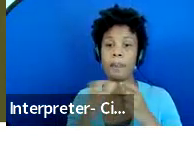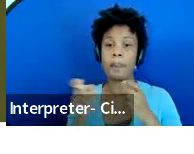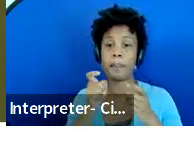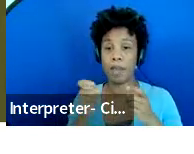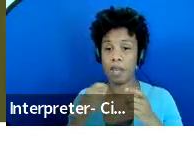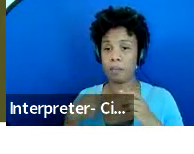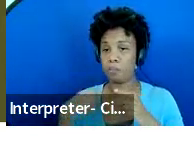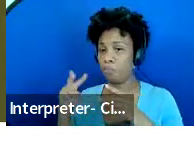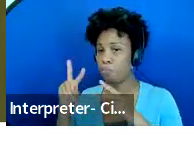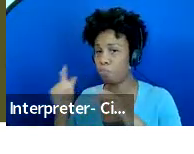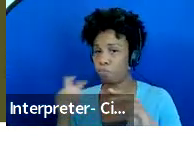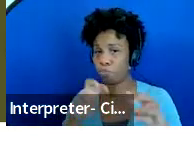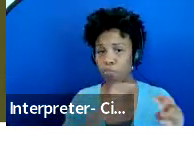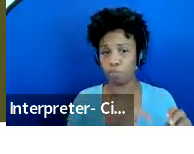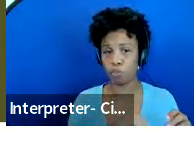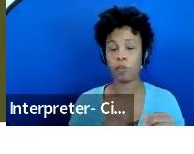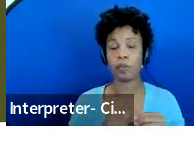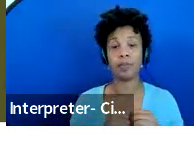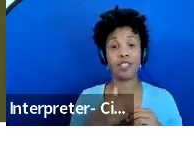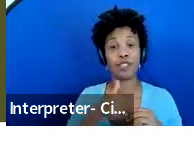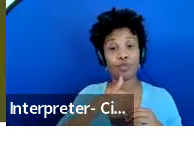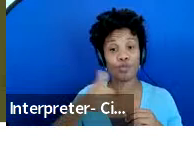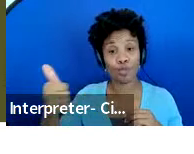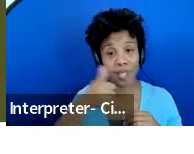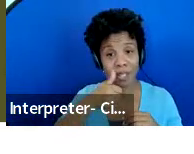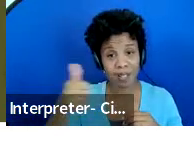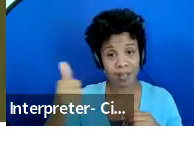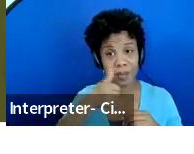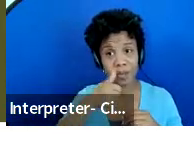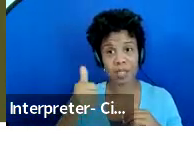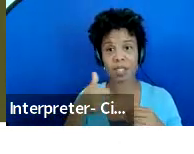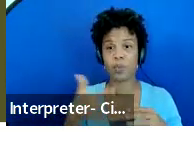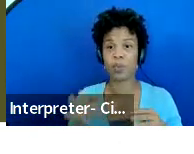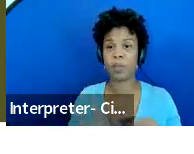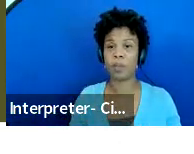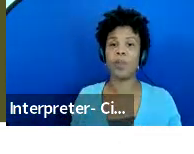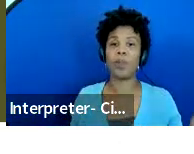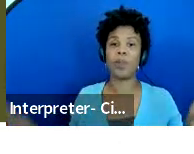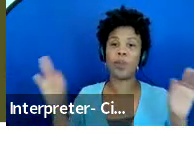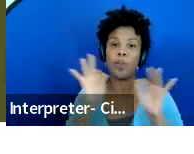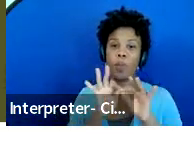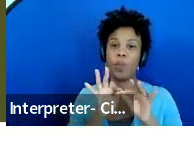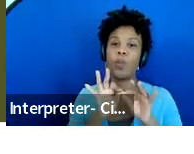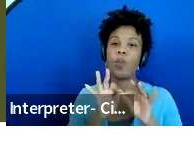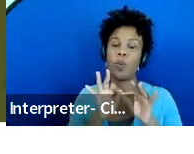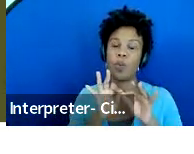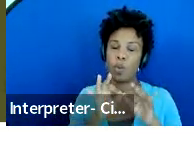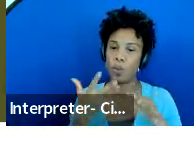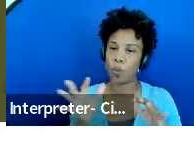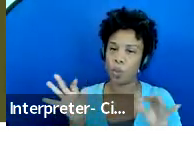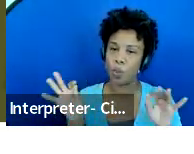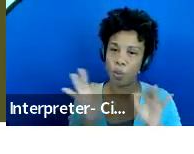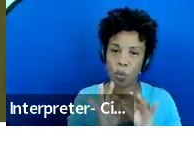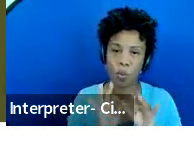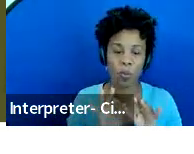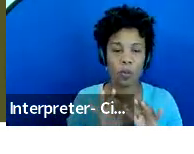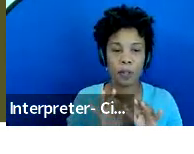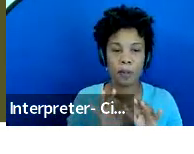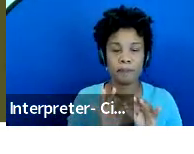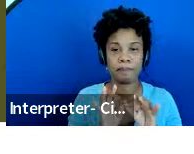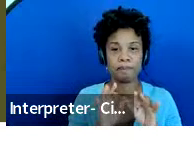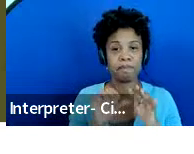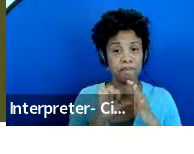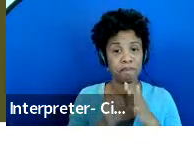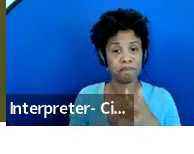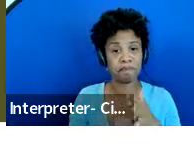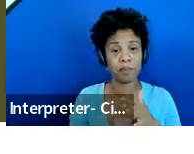of transportation as an indicator of well-being among persons with disabilities was highlighted. What was also highlighted in the